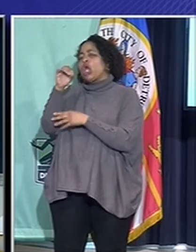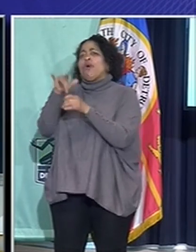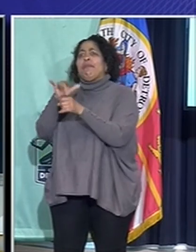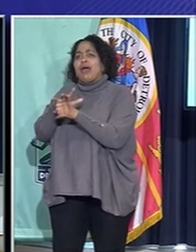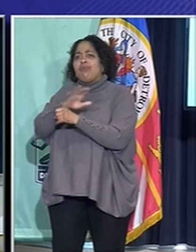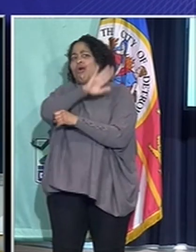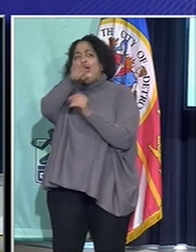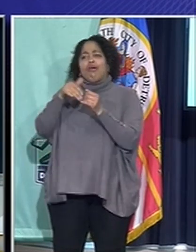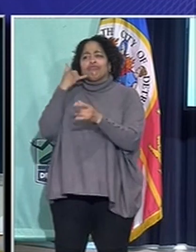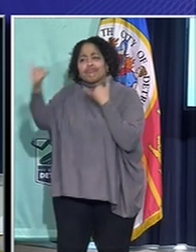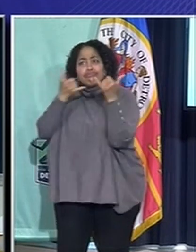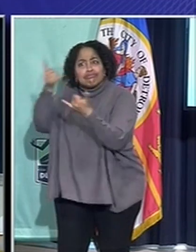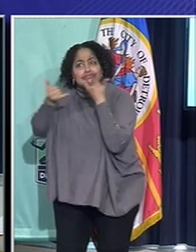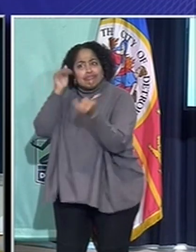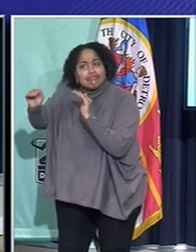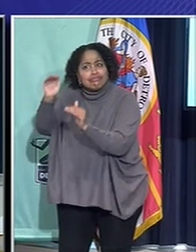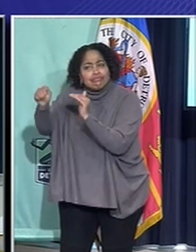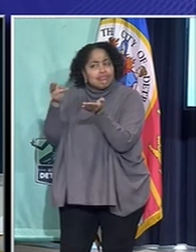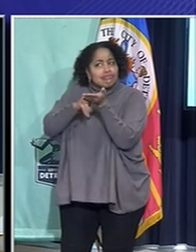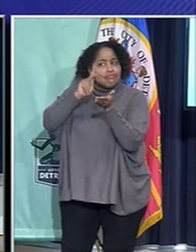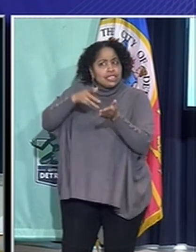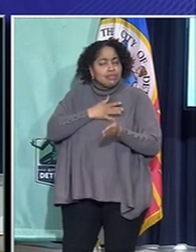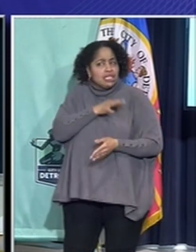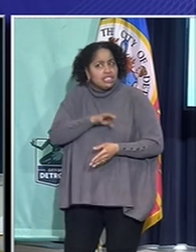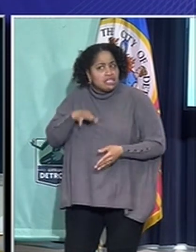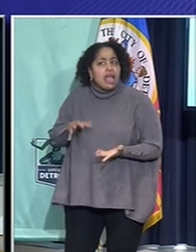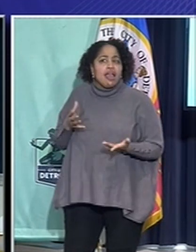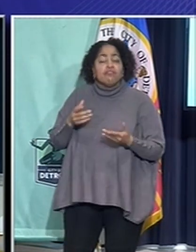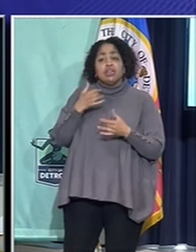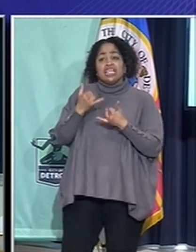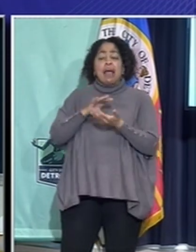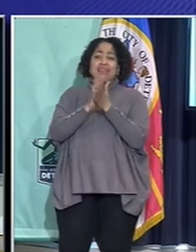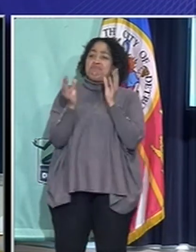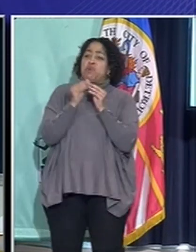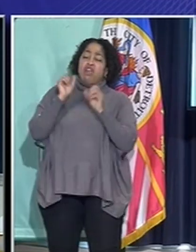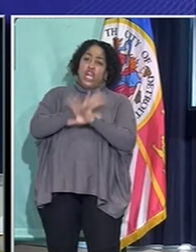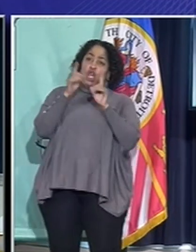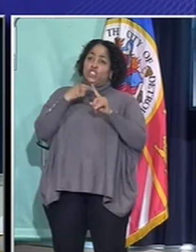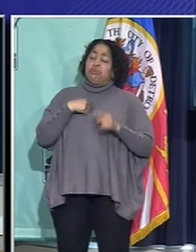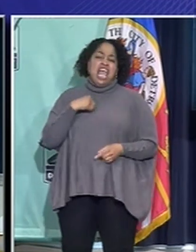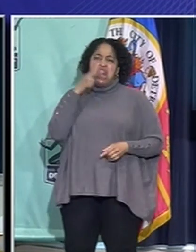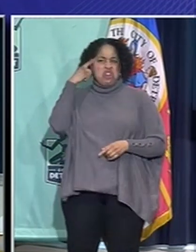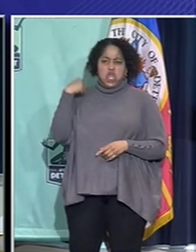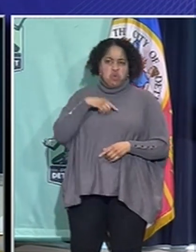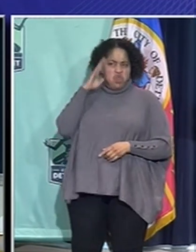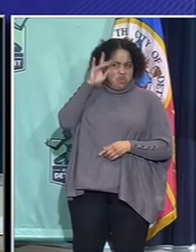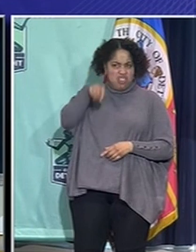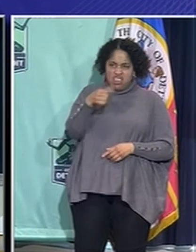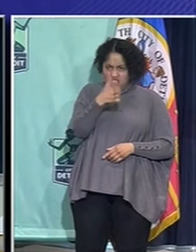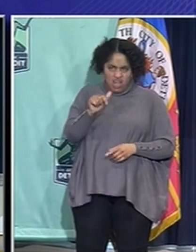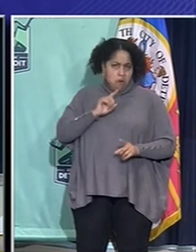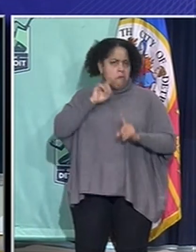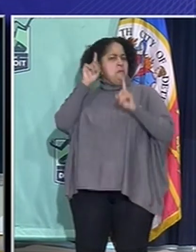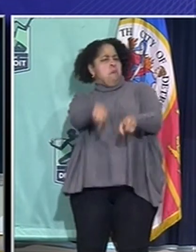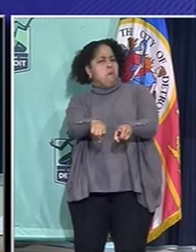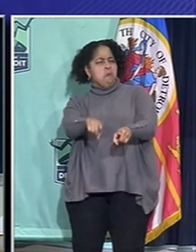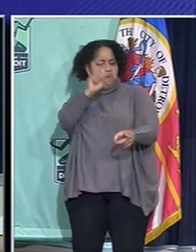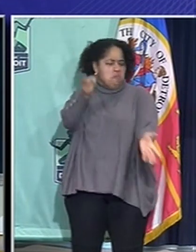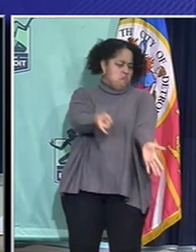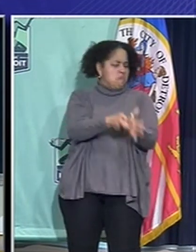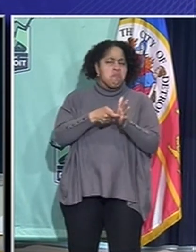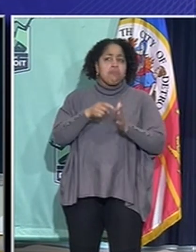people in a significant way. It's becoming clear to me that I don't think we're going to need any order. We are going to sit